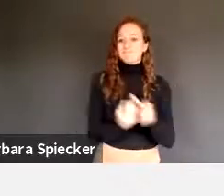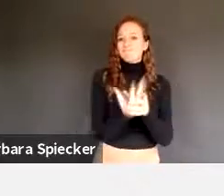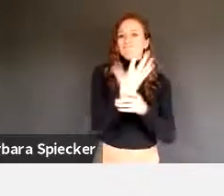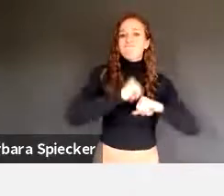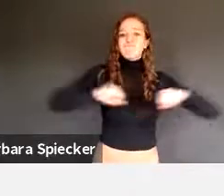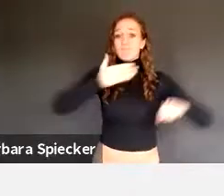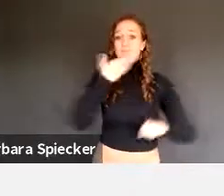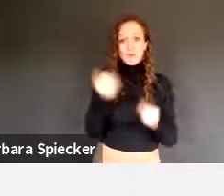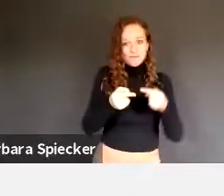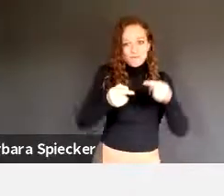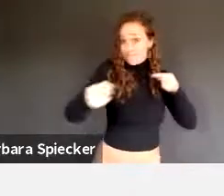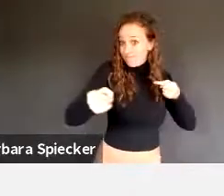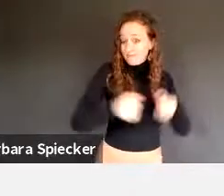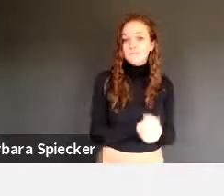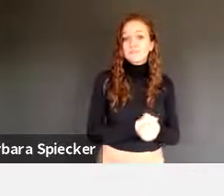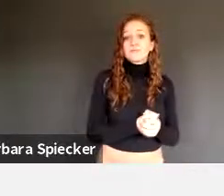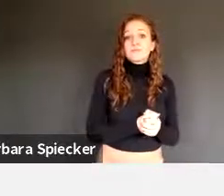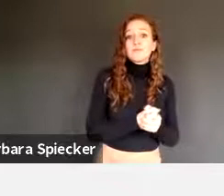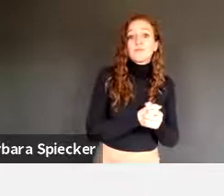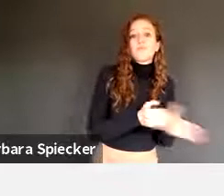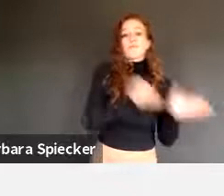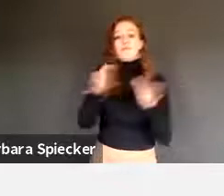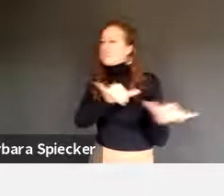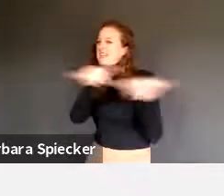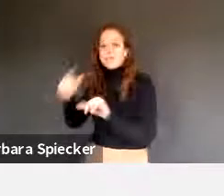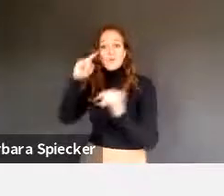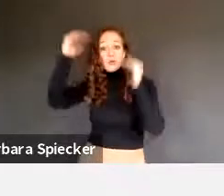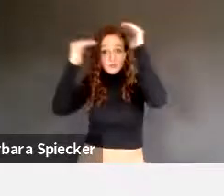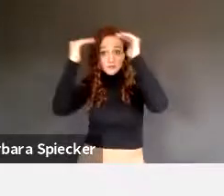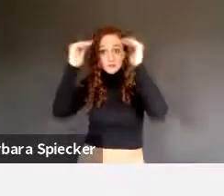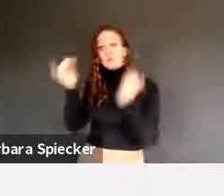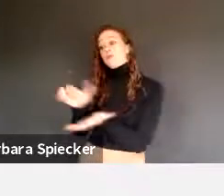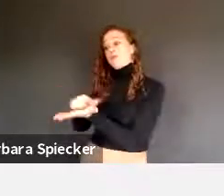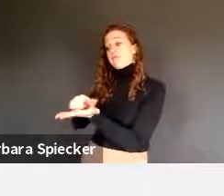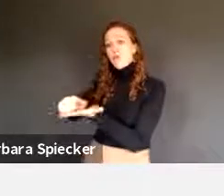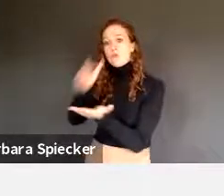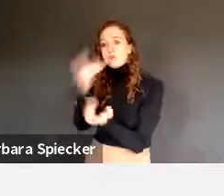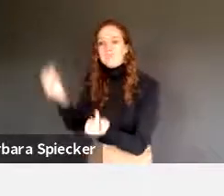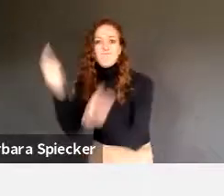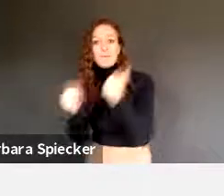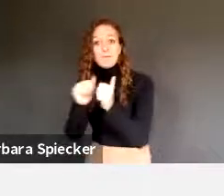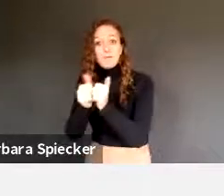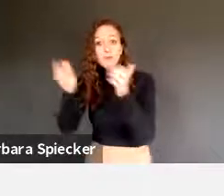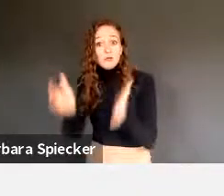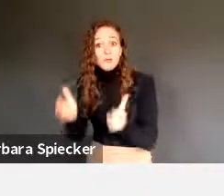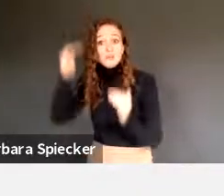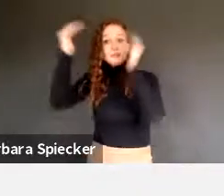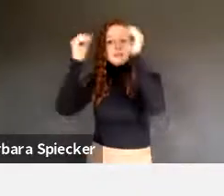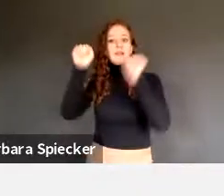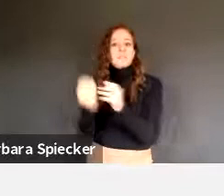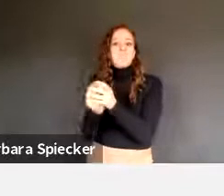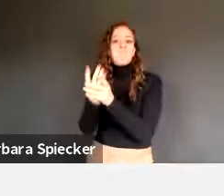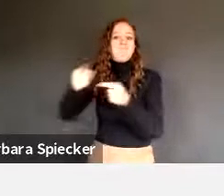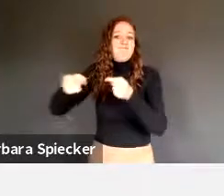Adults benefit similarly, yet in contrast to juveniles, adults also benefit from grazing because what grazers do when